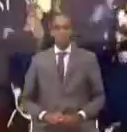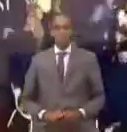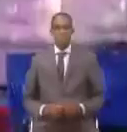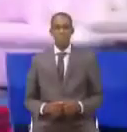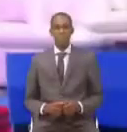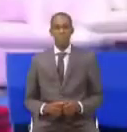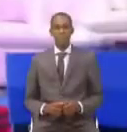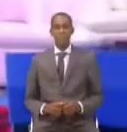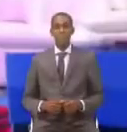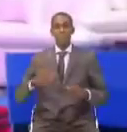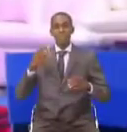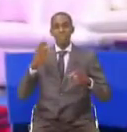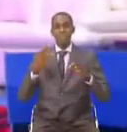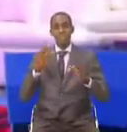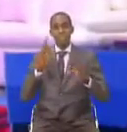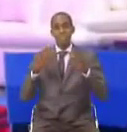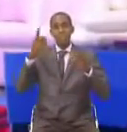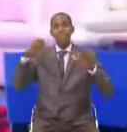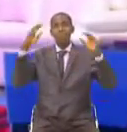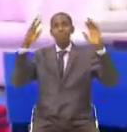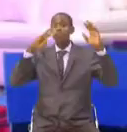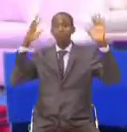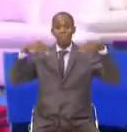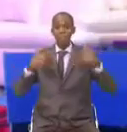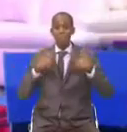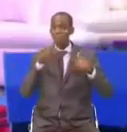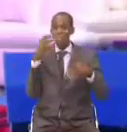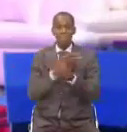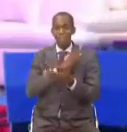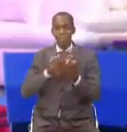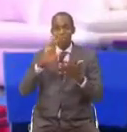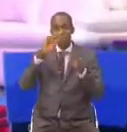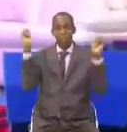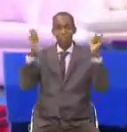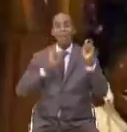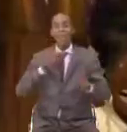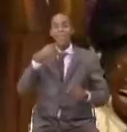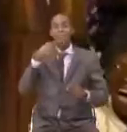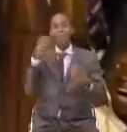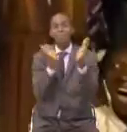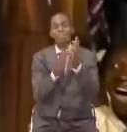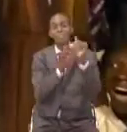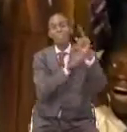If the rain has not taken you, hallelujah, away, I said, praise the Lord.